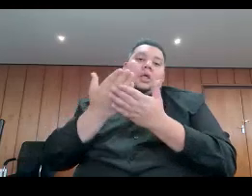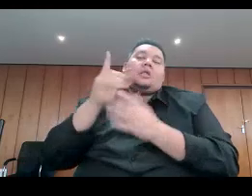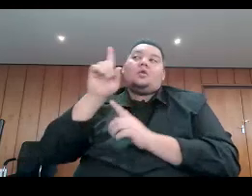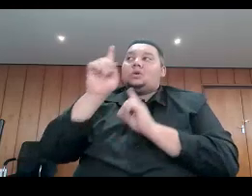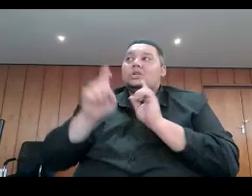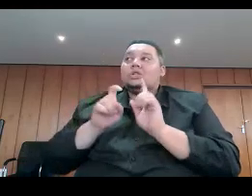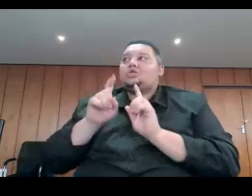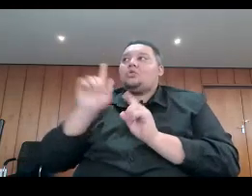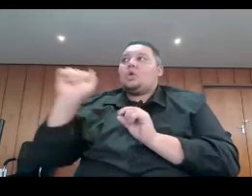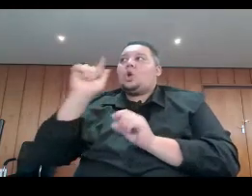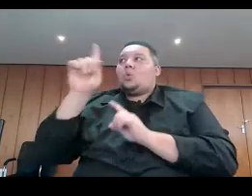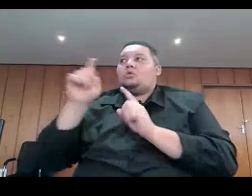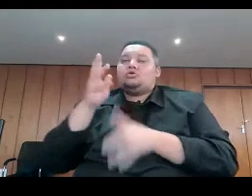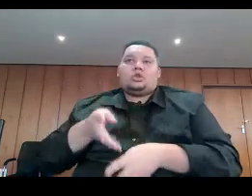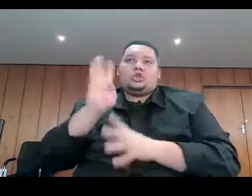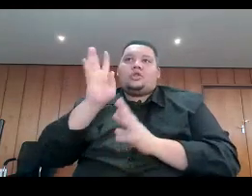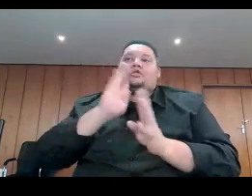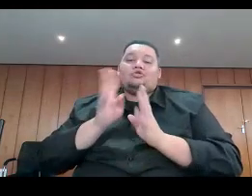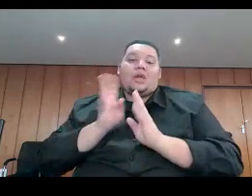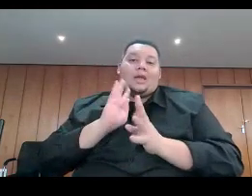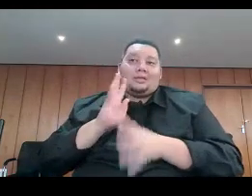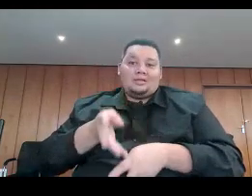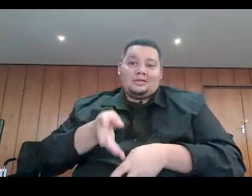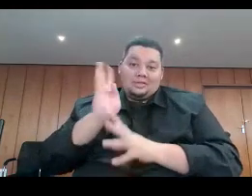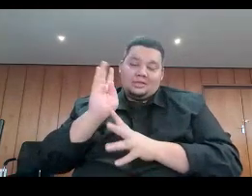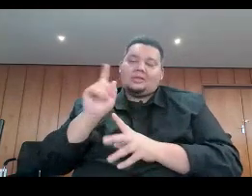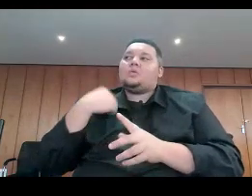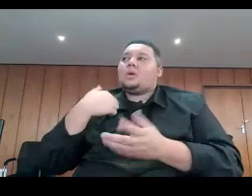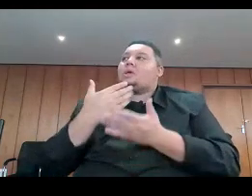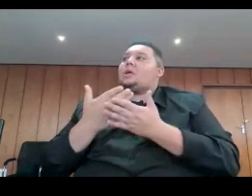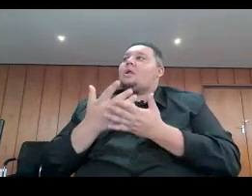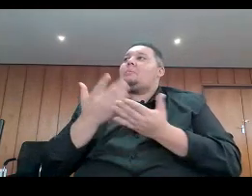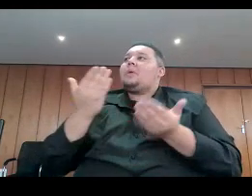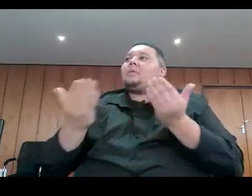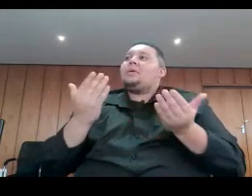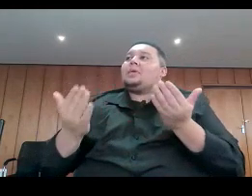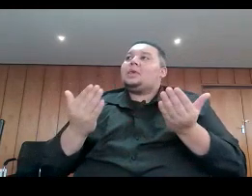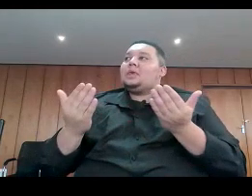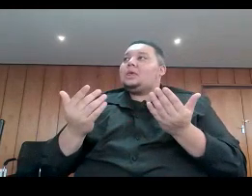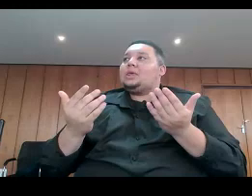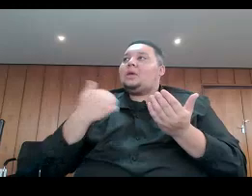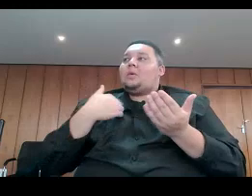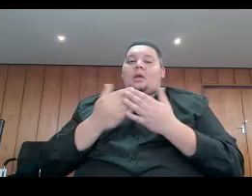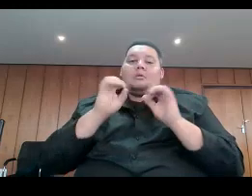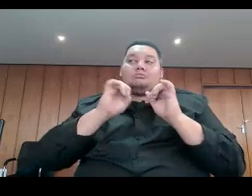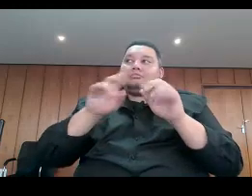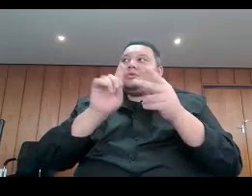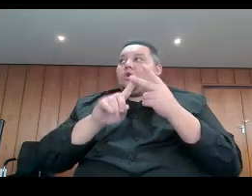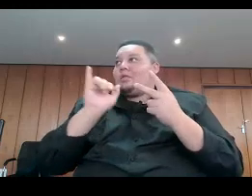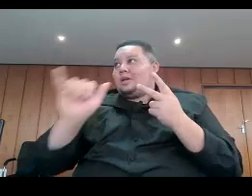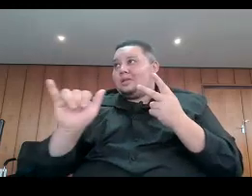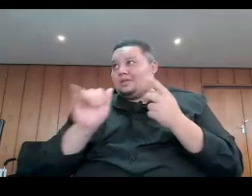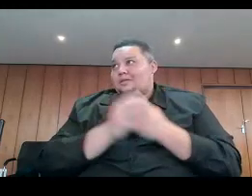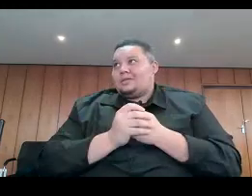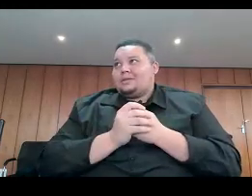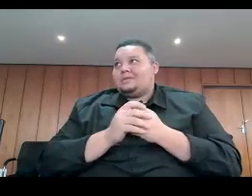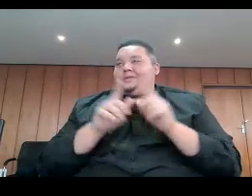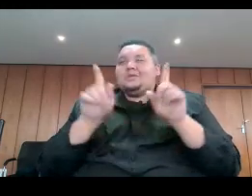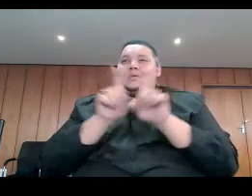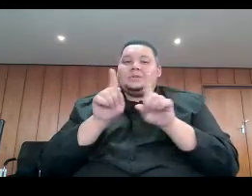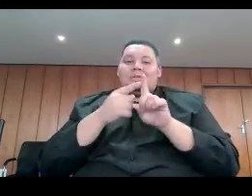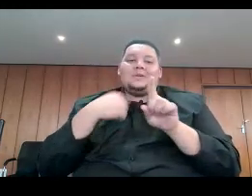on, to put the question in the chat, so that we can maybe even disseminate that. We do need to